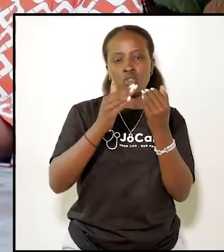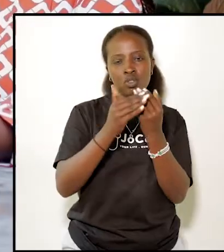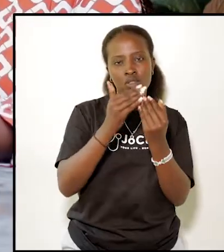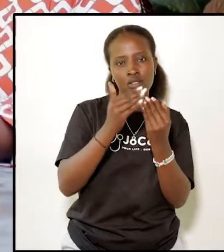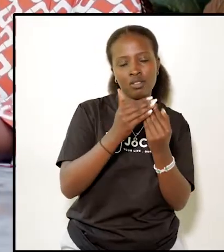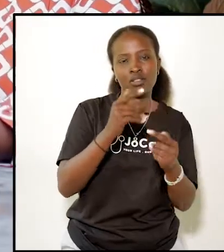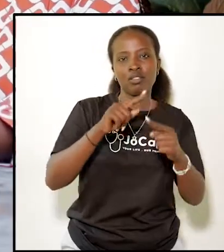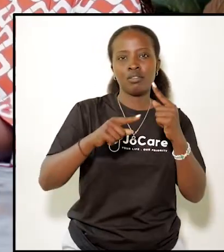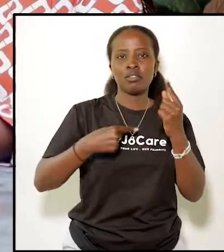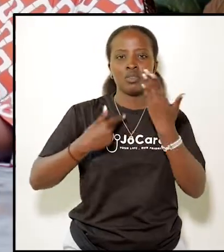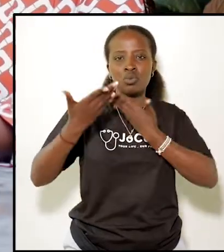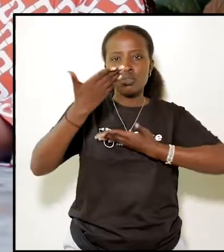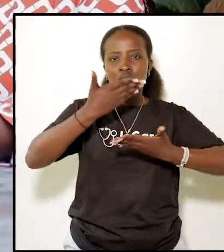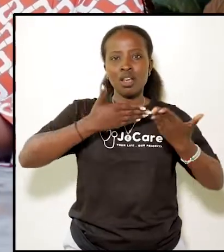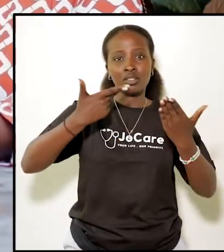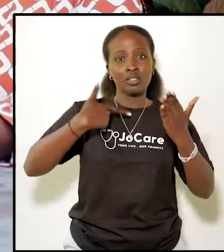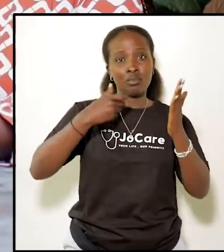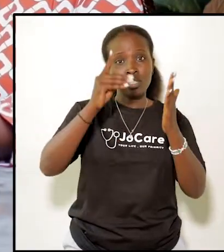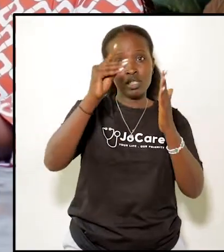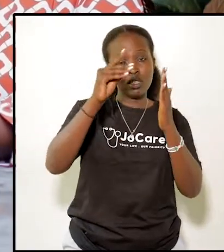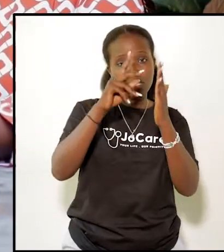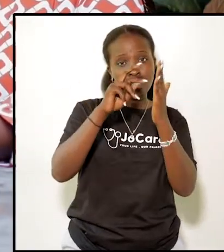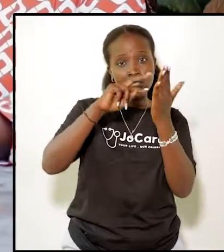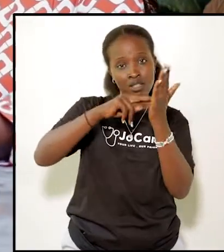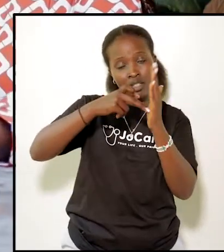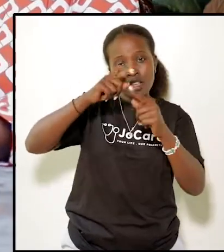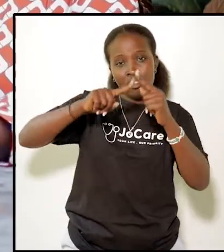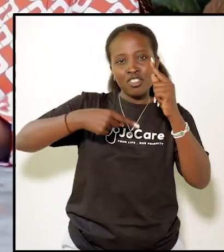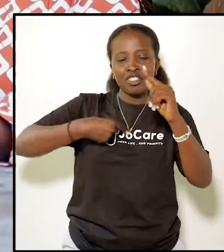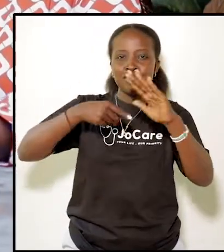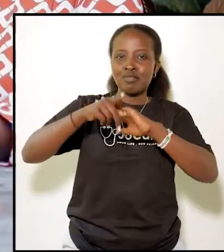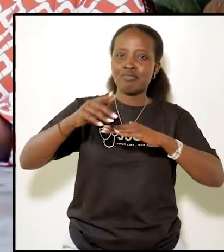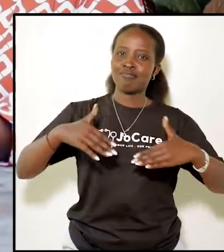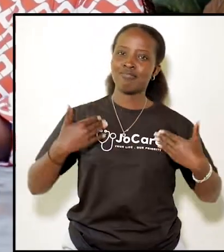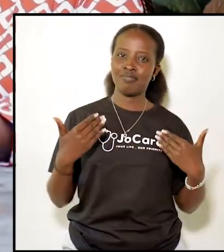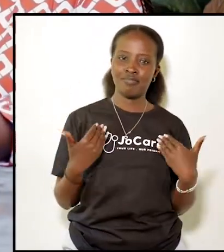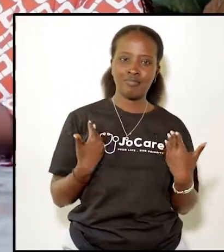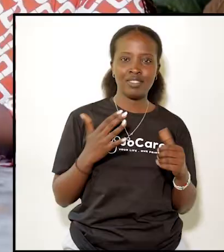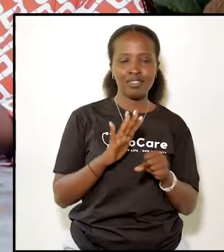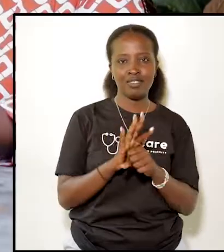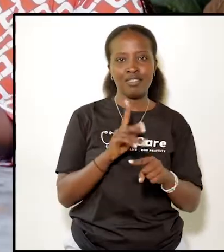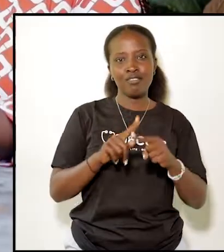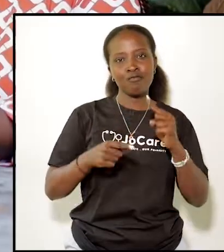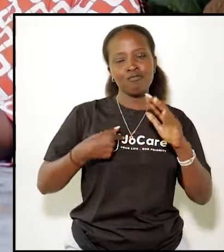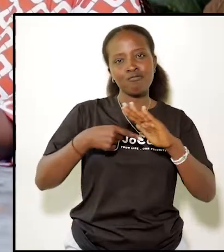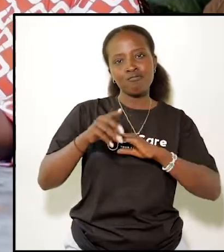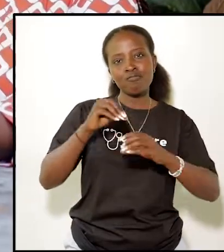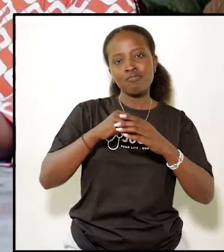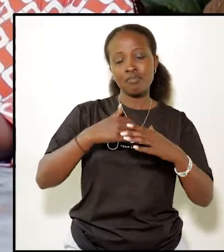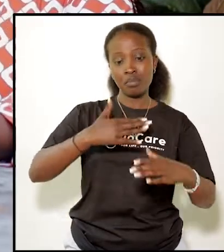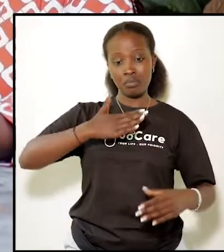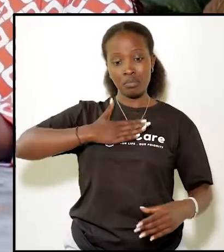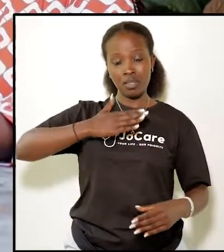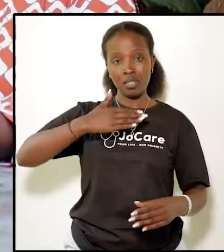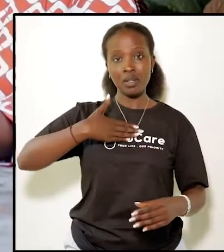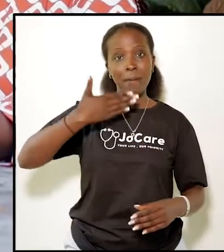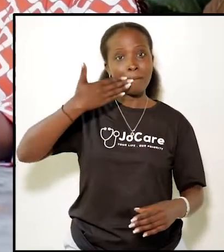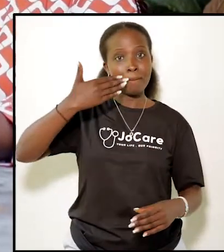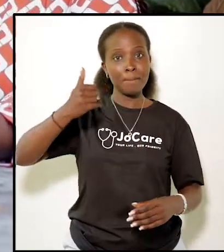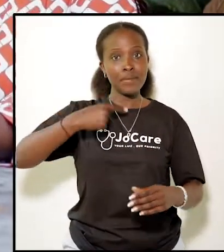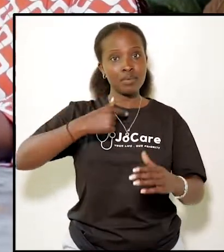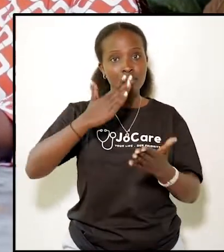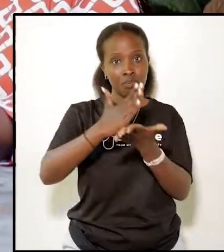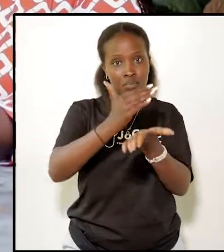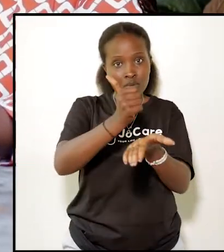I discuss about a topic that's interesting to the world, but particularly to me